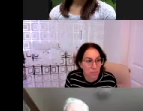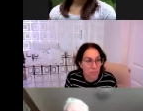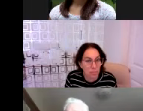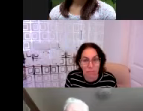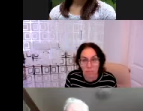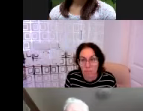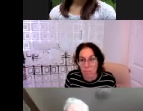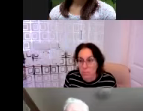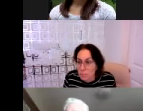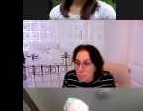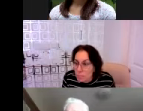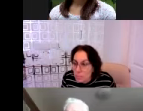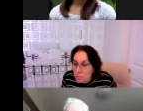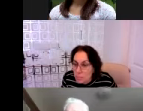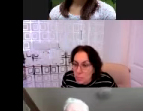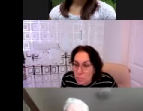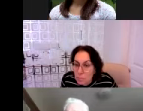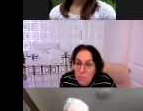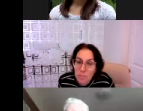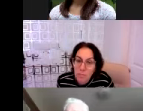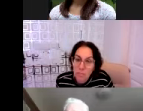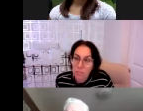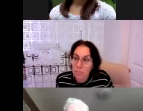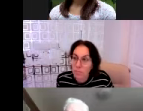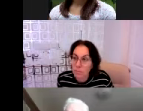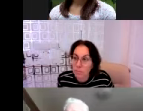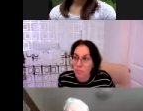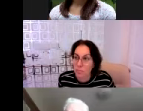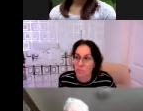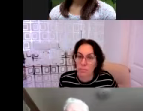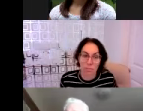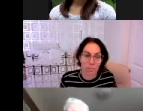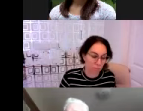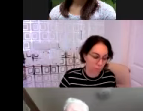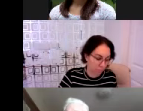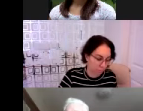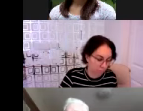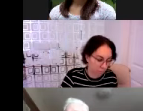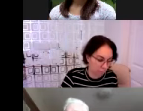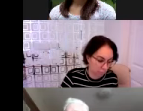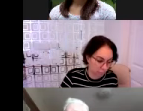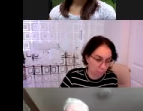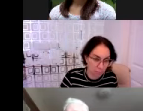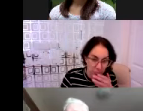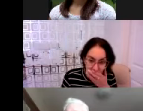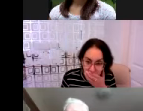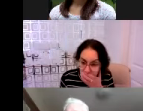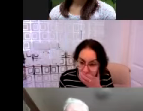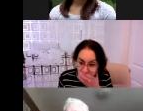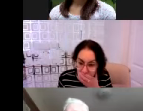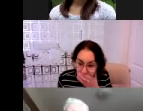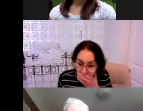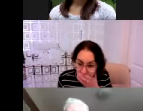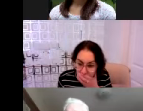as reflecting some static trait of the brain. That, in fact, the white matter is highly plastic and it changes rapidly as